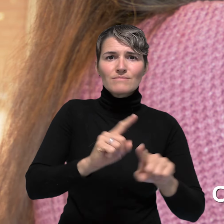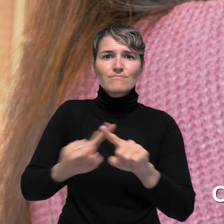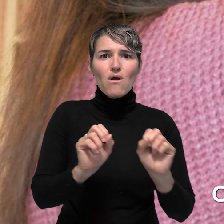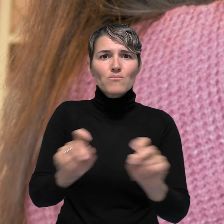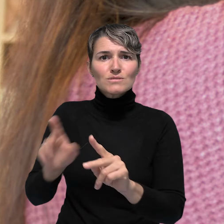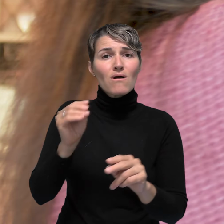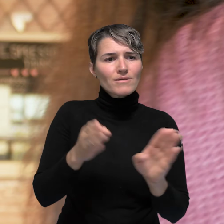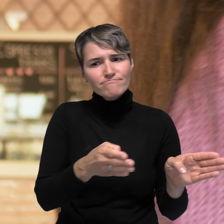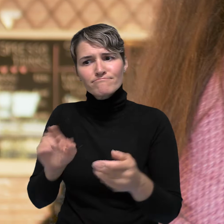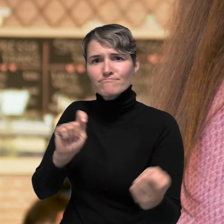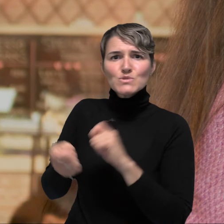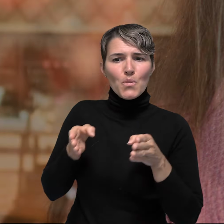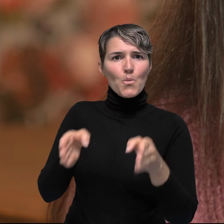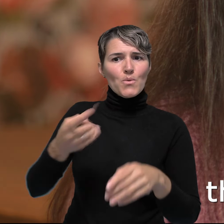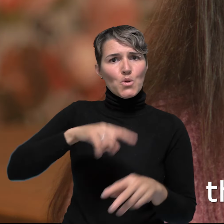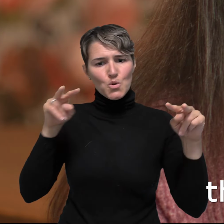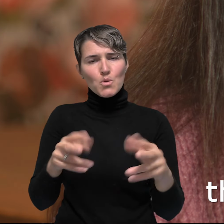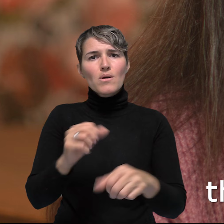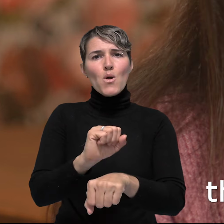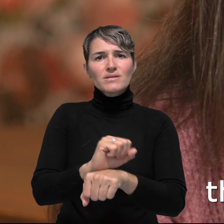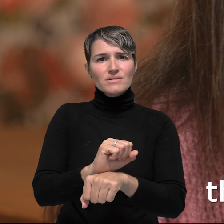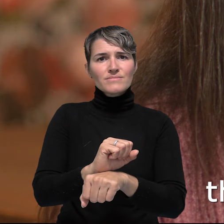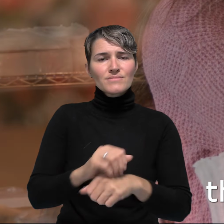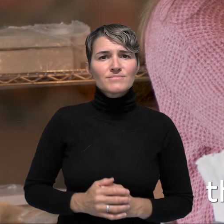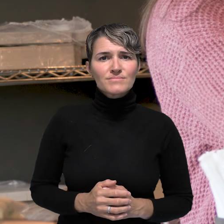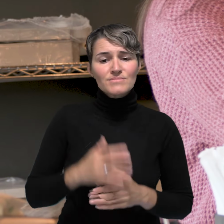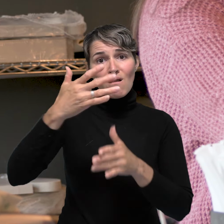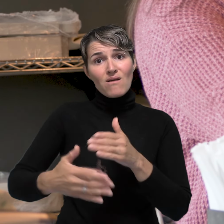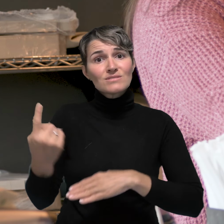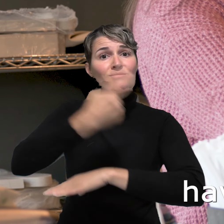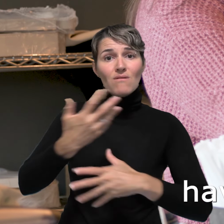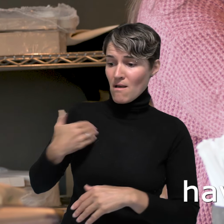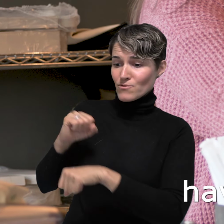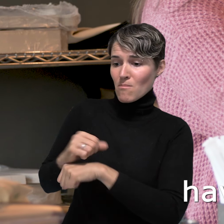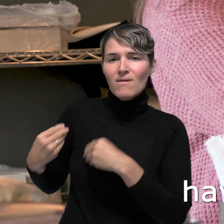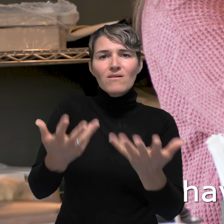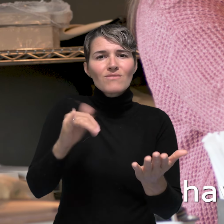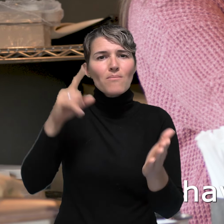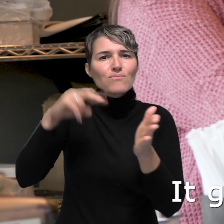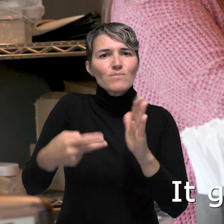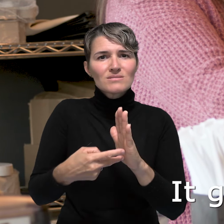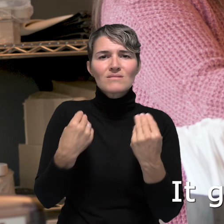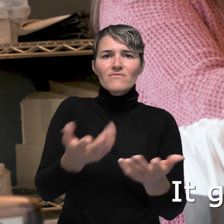these opportunities and really shifting the way that we look at employment. At the end of the day, having a job